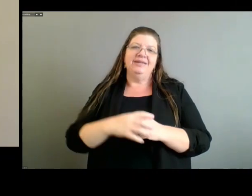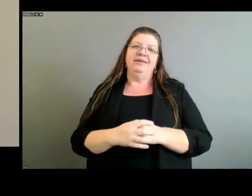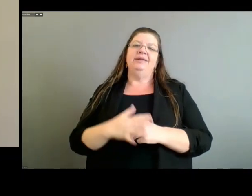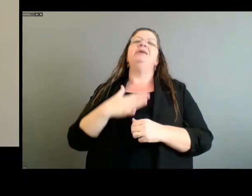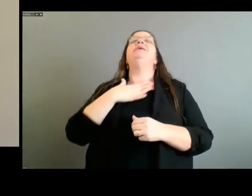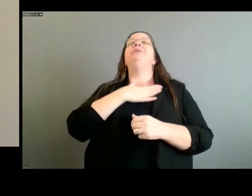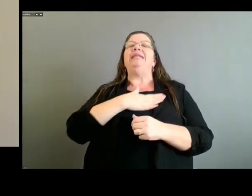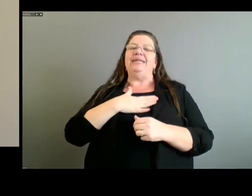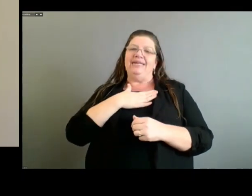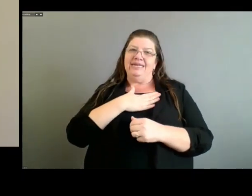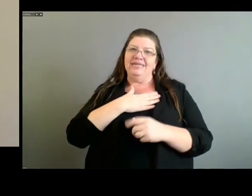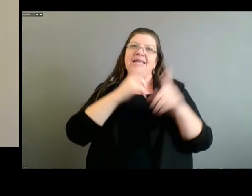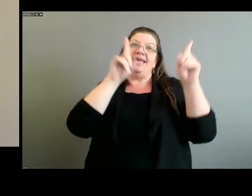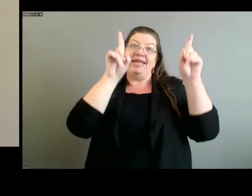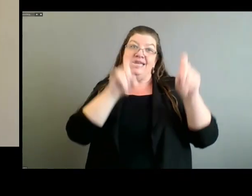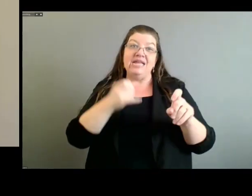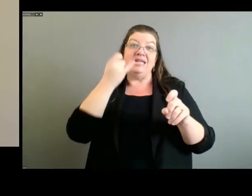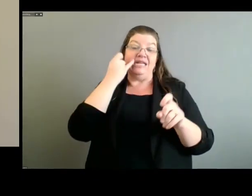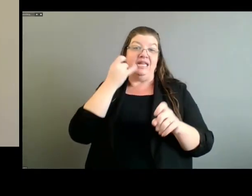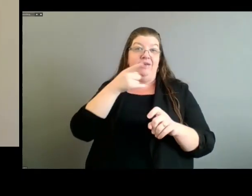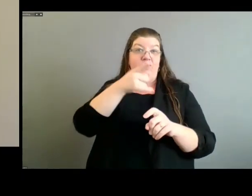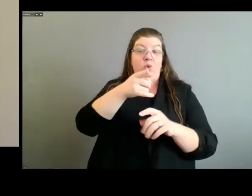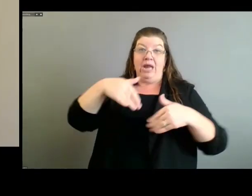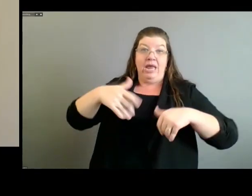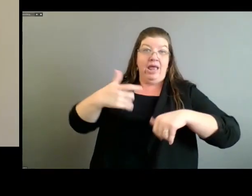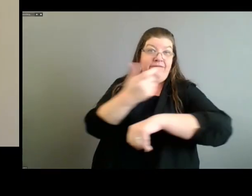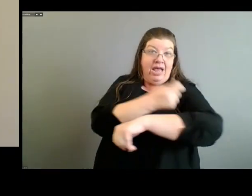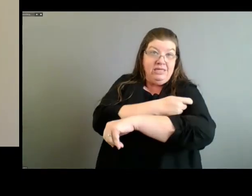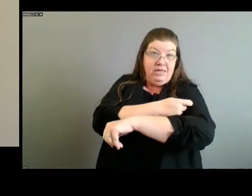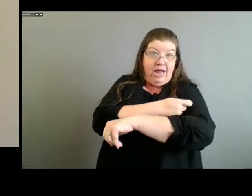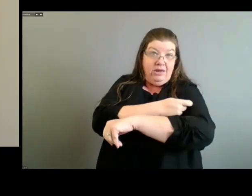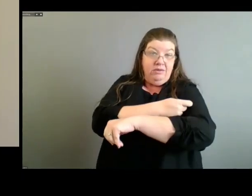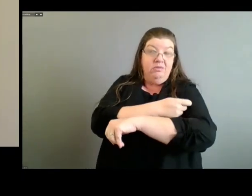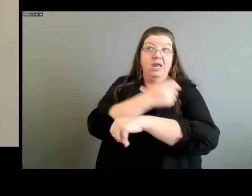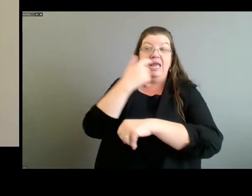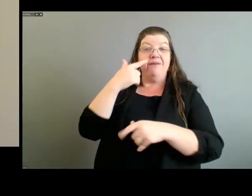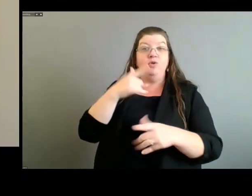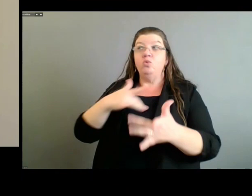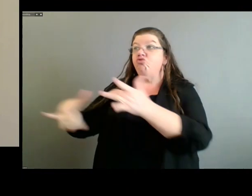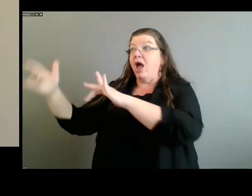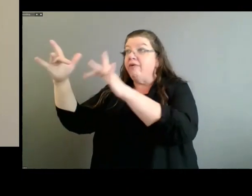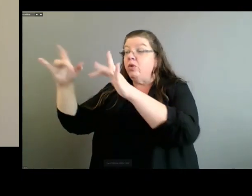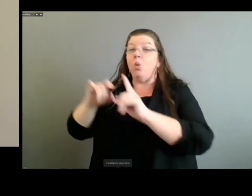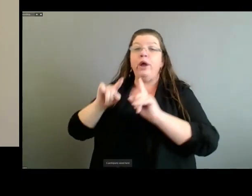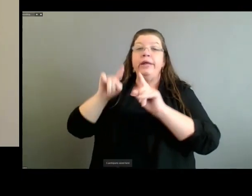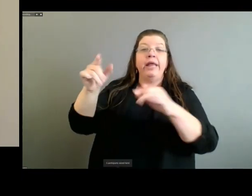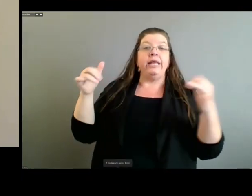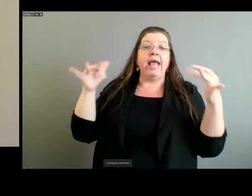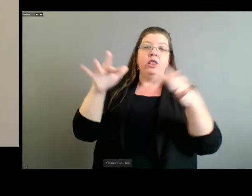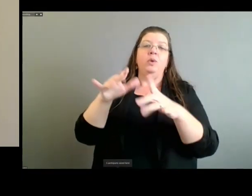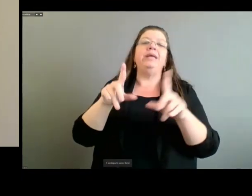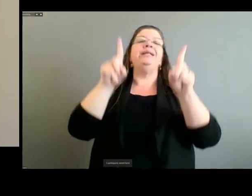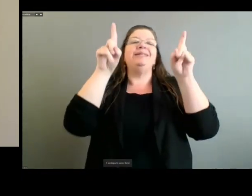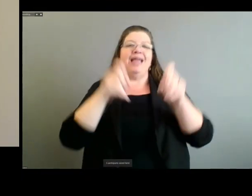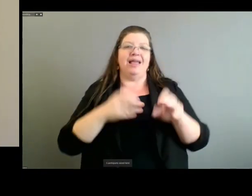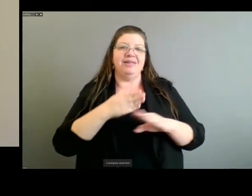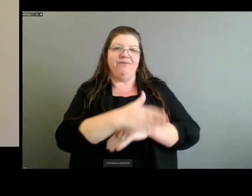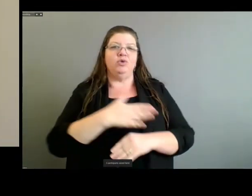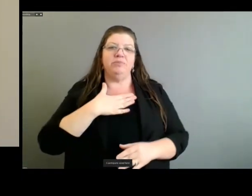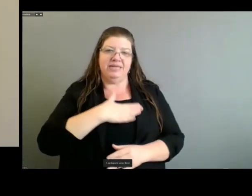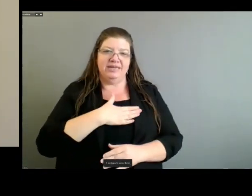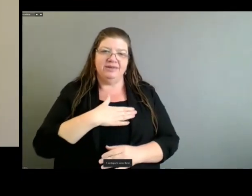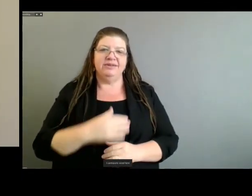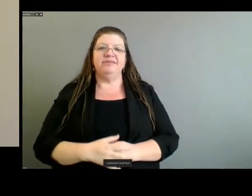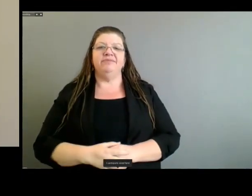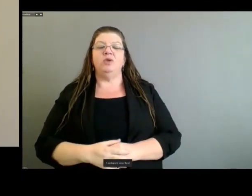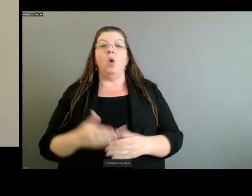Please do get tested if you are not vaccinated and you did travel or attend a gathering. We are almost